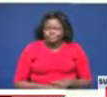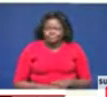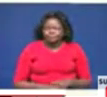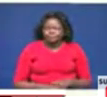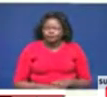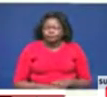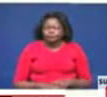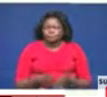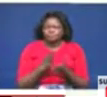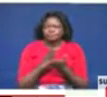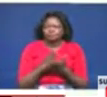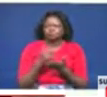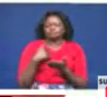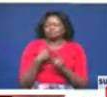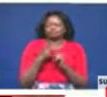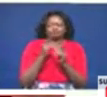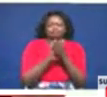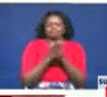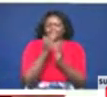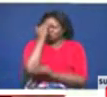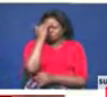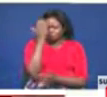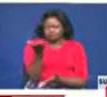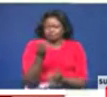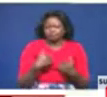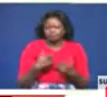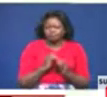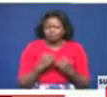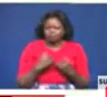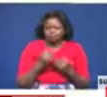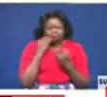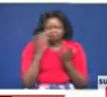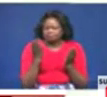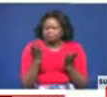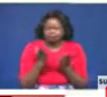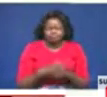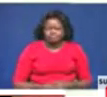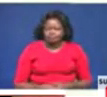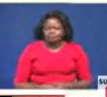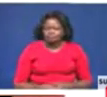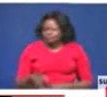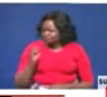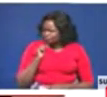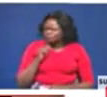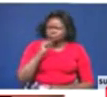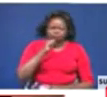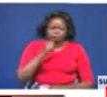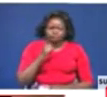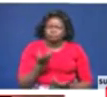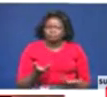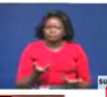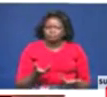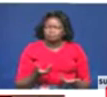it was existing, yes, but none of them knew what sound it was, what operation was. Have you finished? Yes, Your Honor.